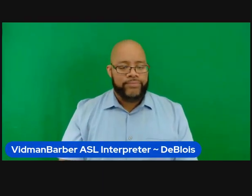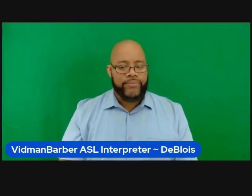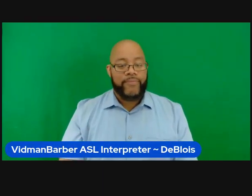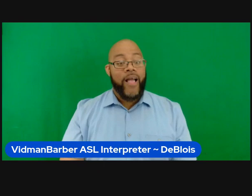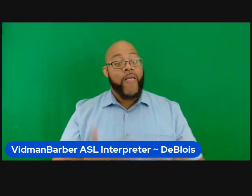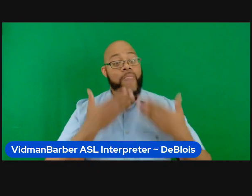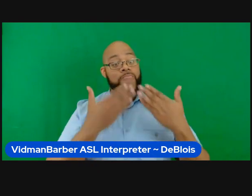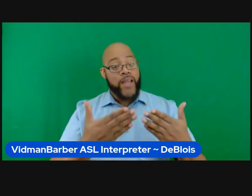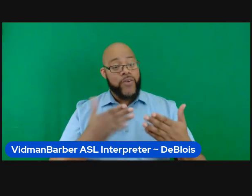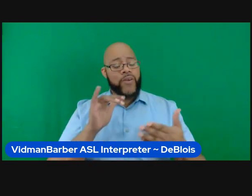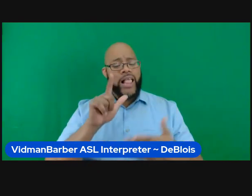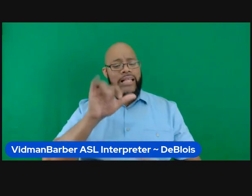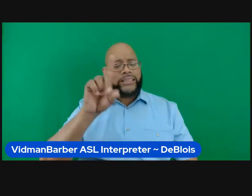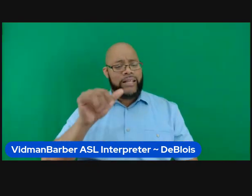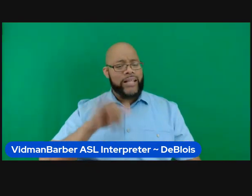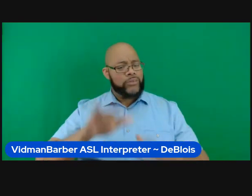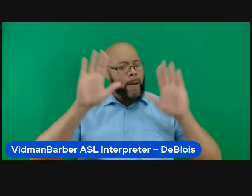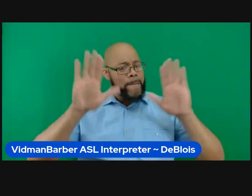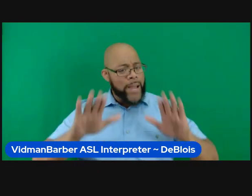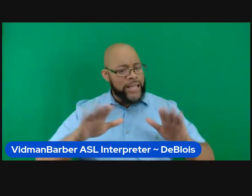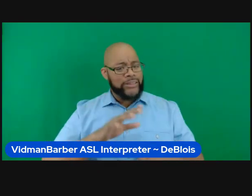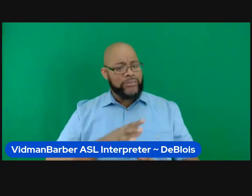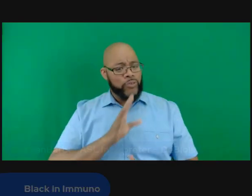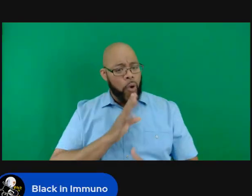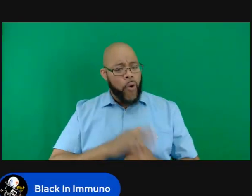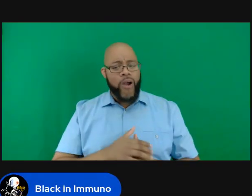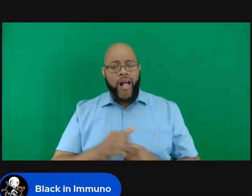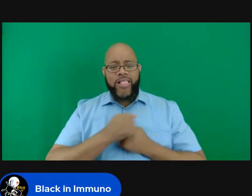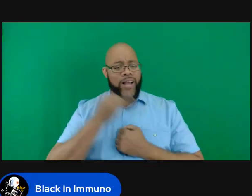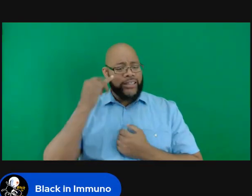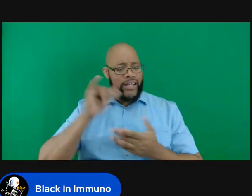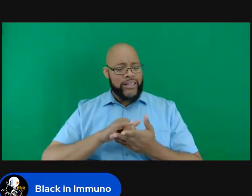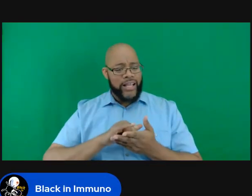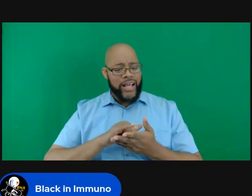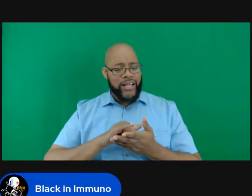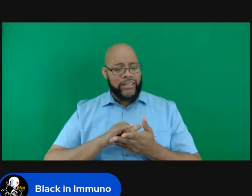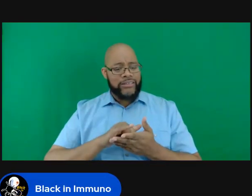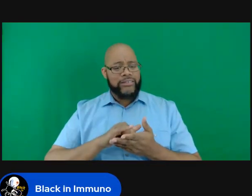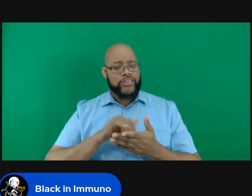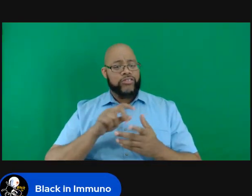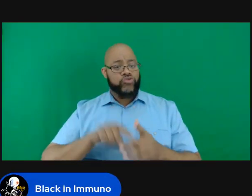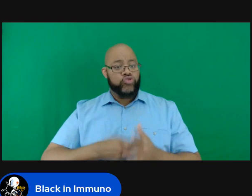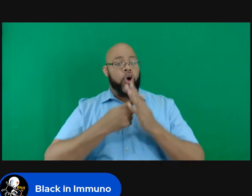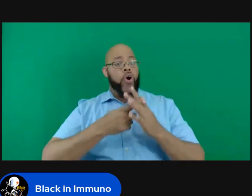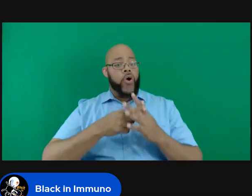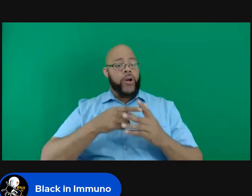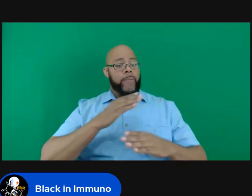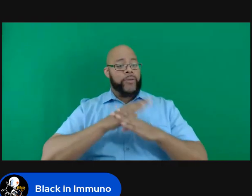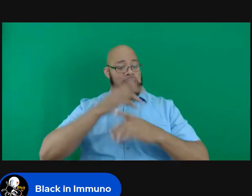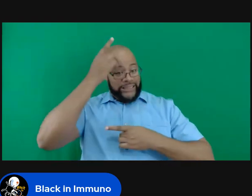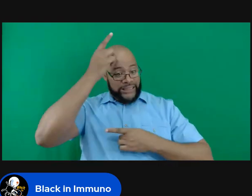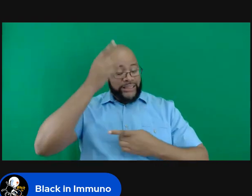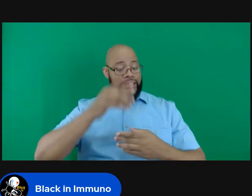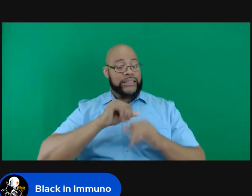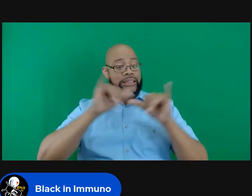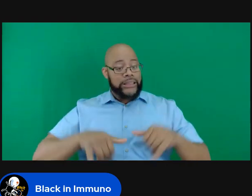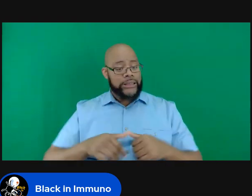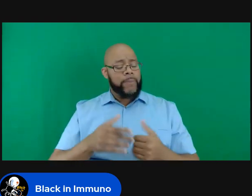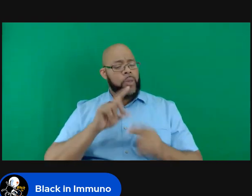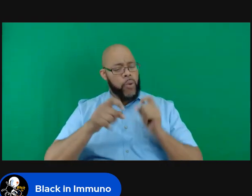Thank you, Linda. That was an amazing talk. Love the idea of jumpstarting the immune system. It definitely brings back a question asked